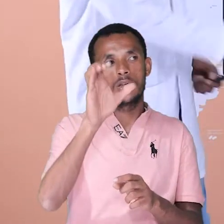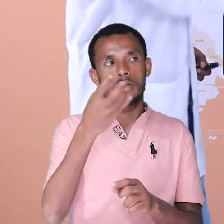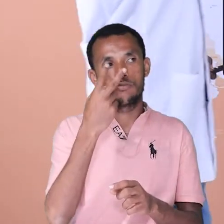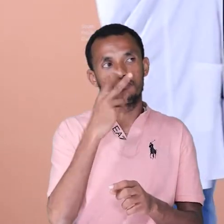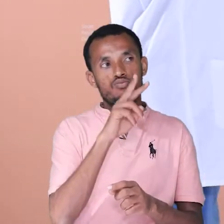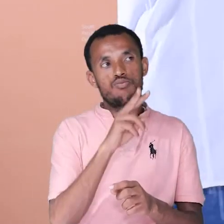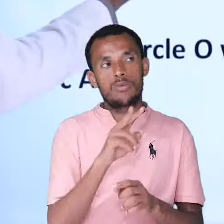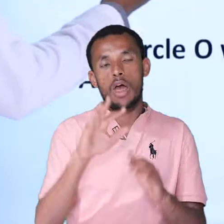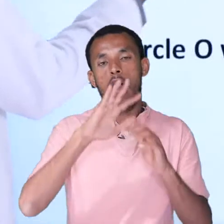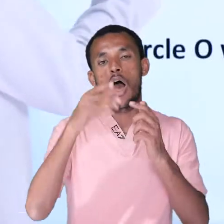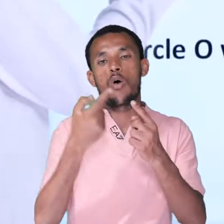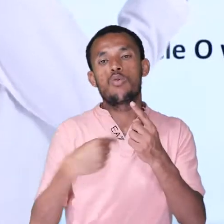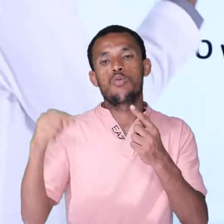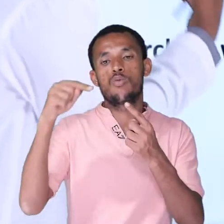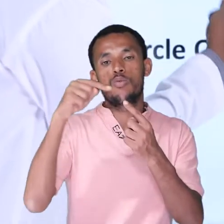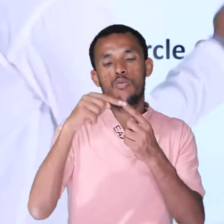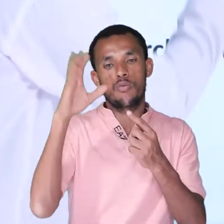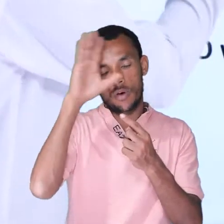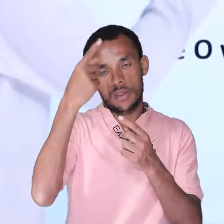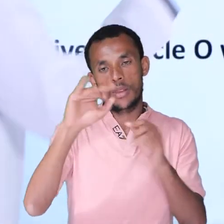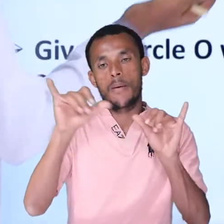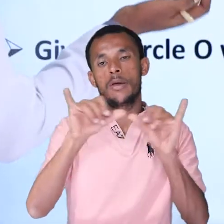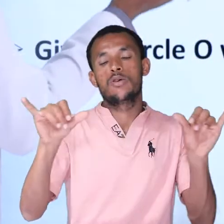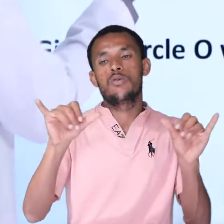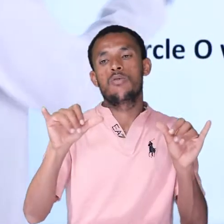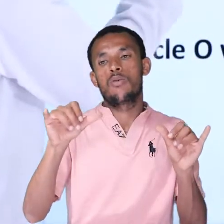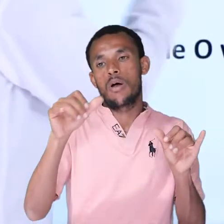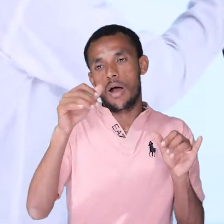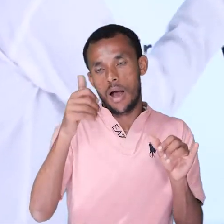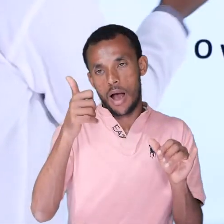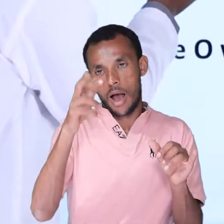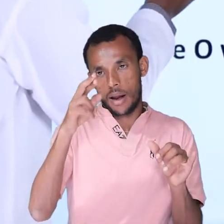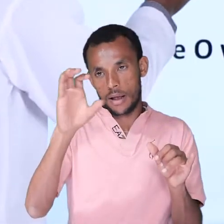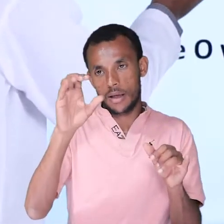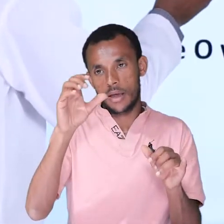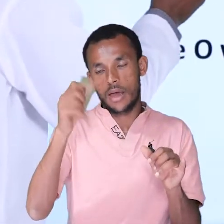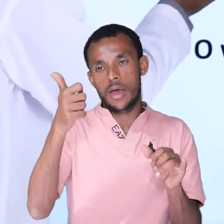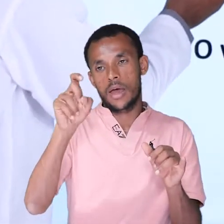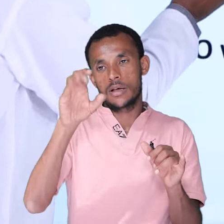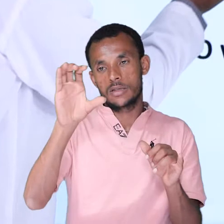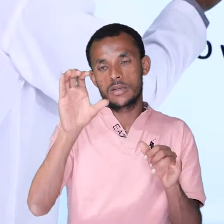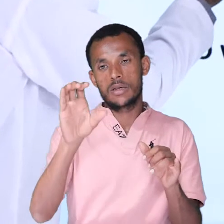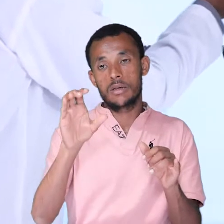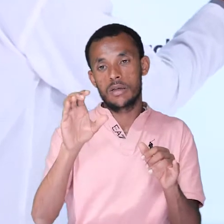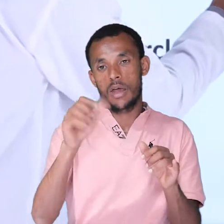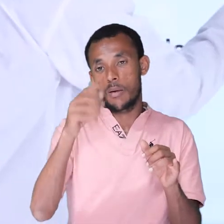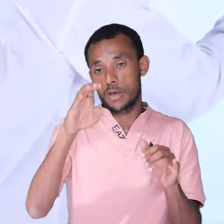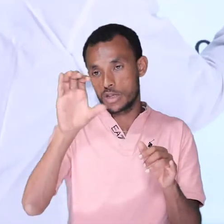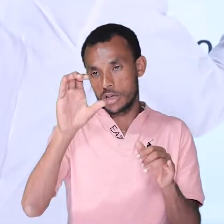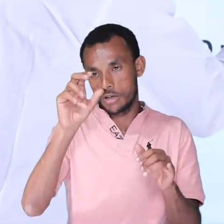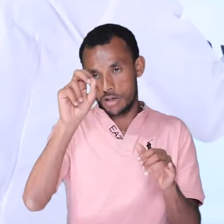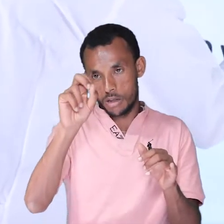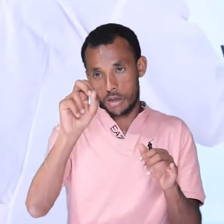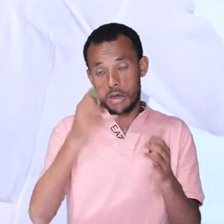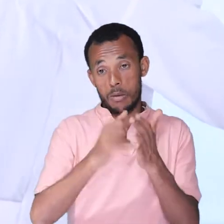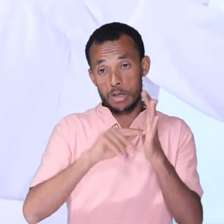Therefore, how to find the measure of arc AXC? Here ABC is given by 30 degree. This means